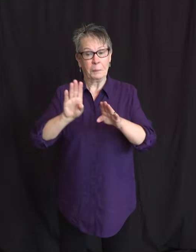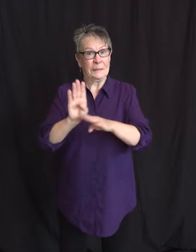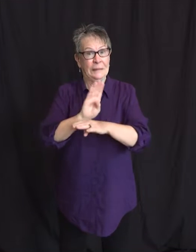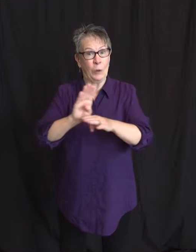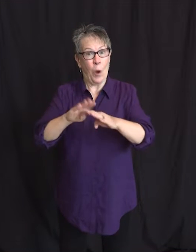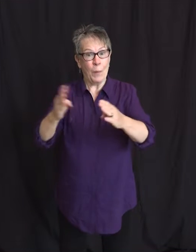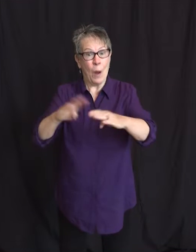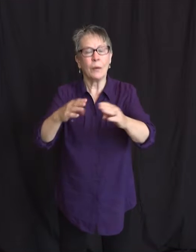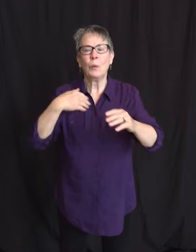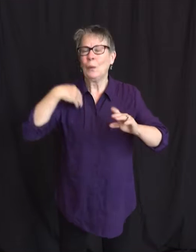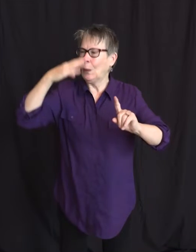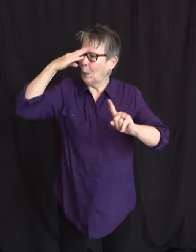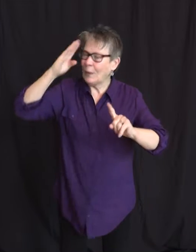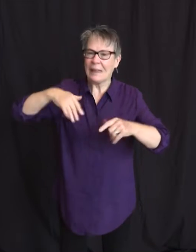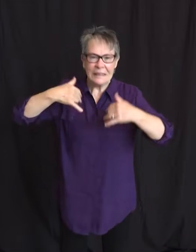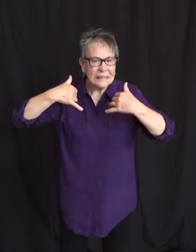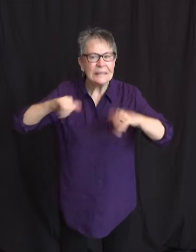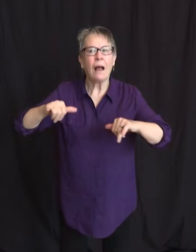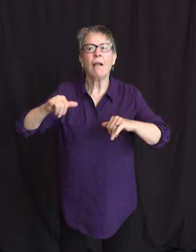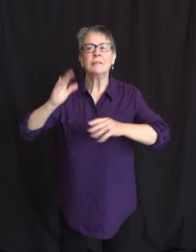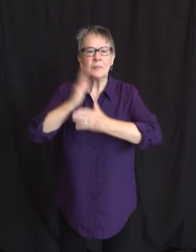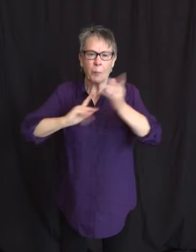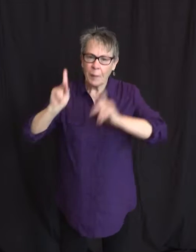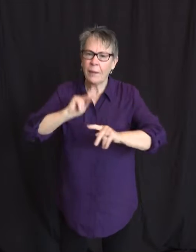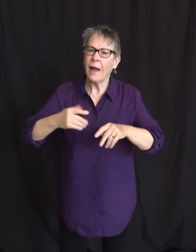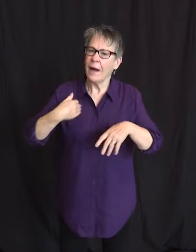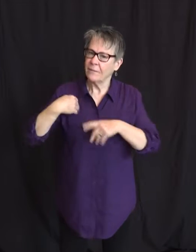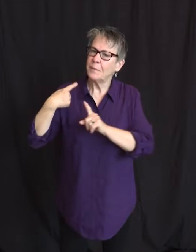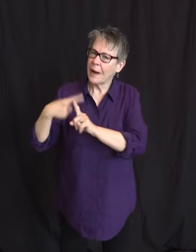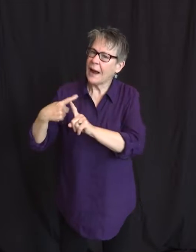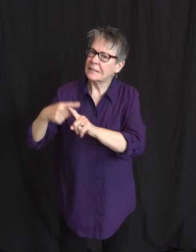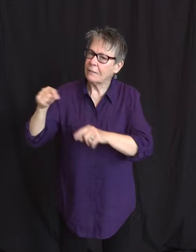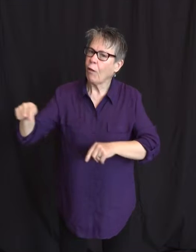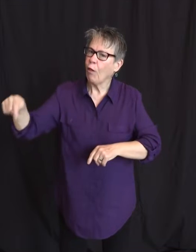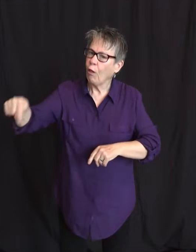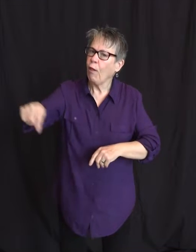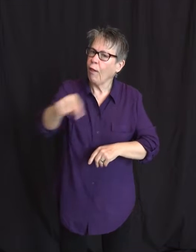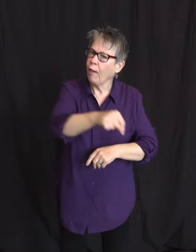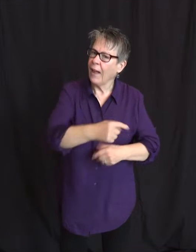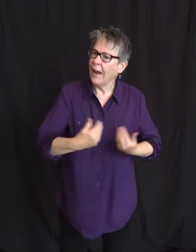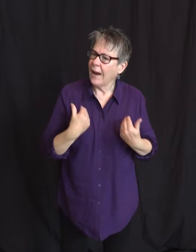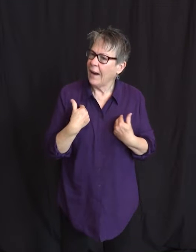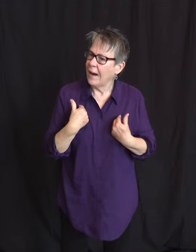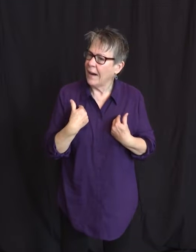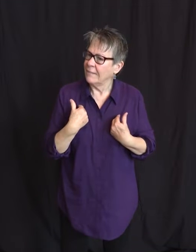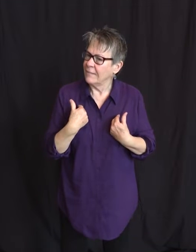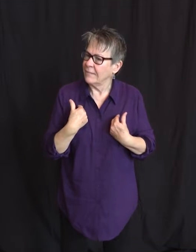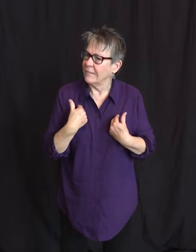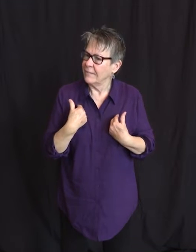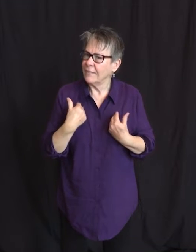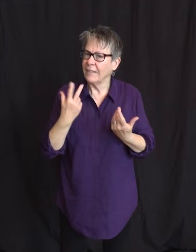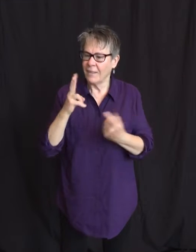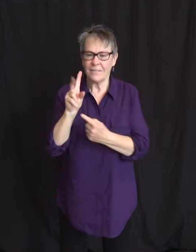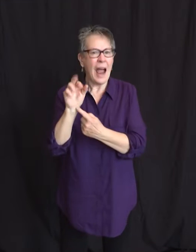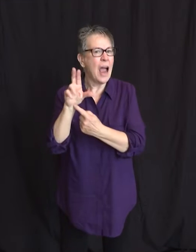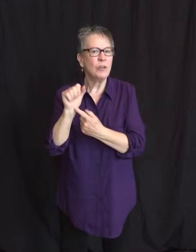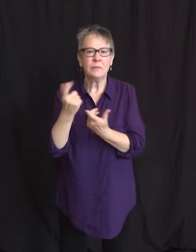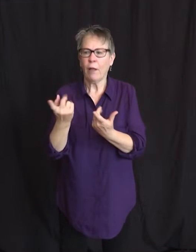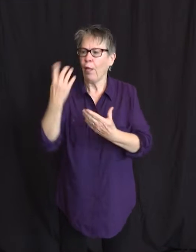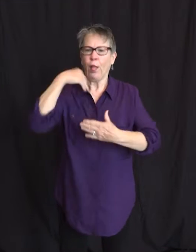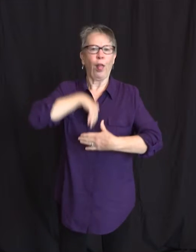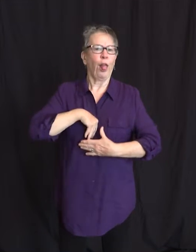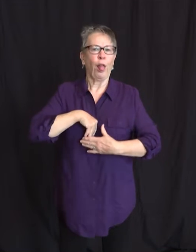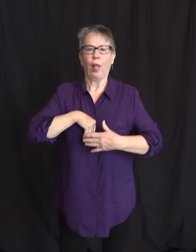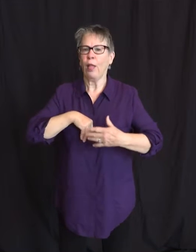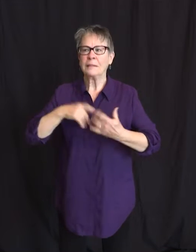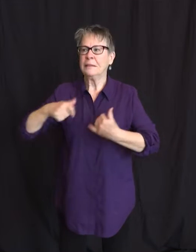That's not just the nature of the virus, as Ed and Judy and Christina and others have reminded us, but it is the